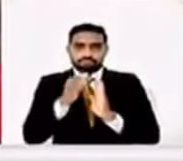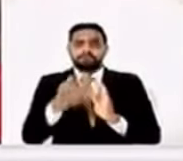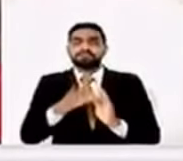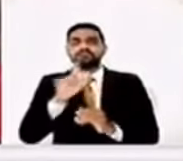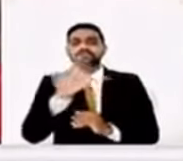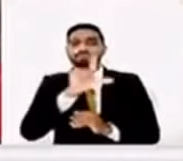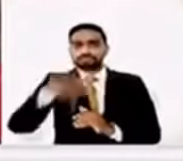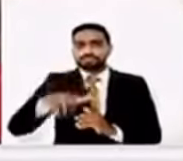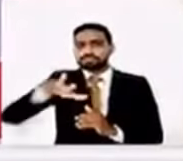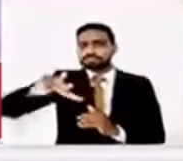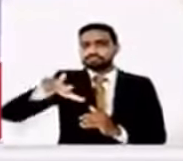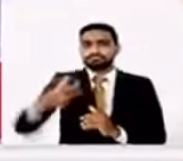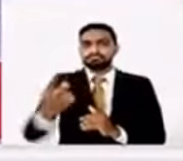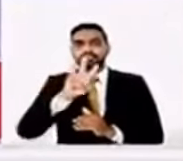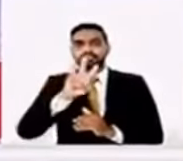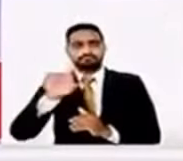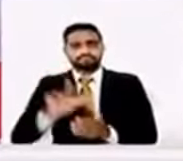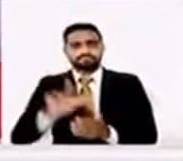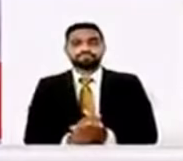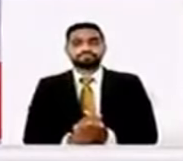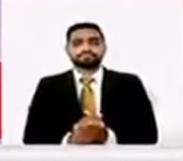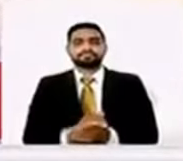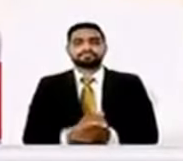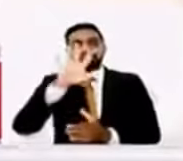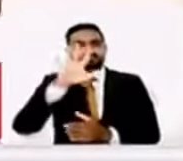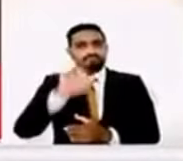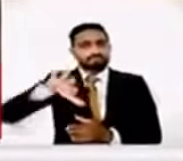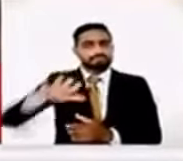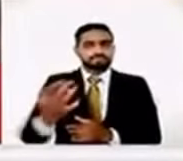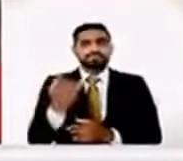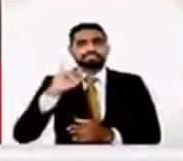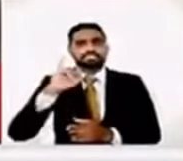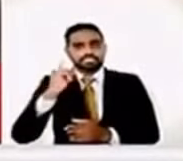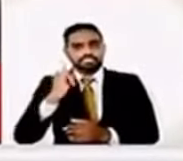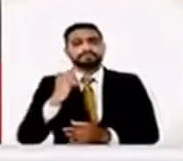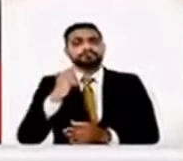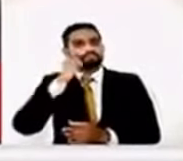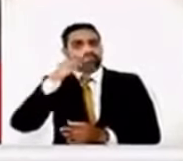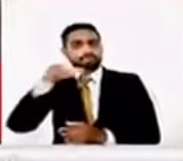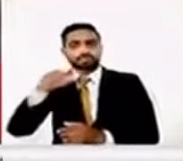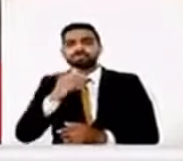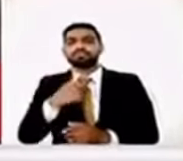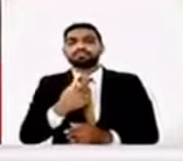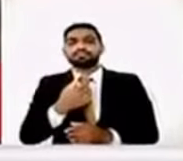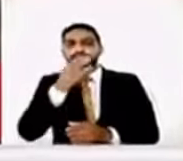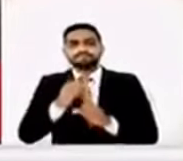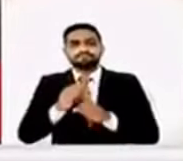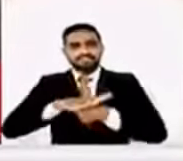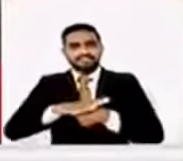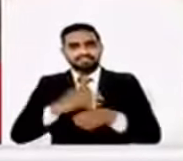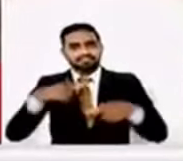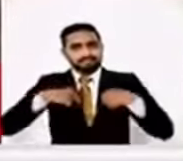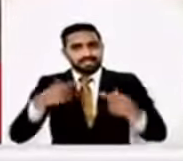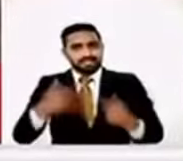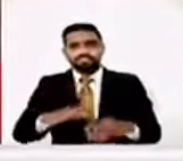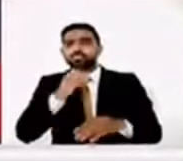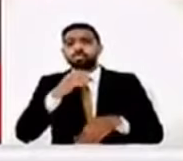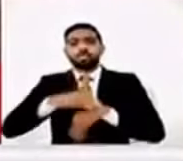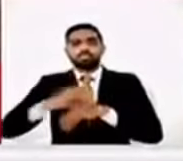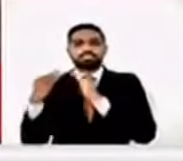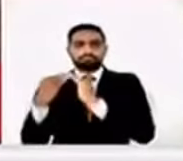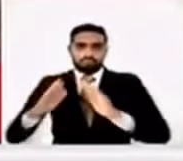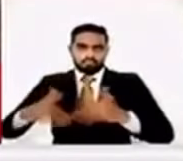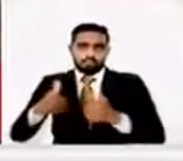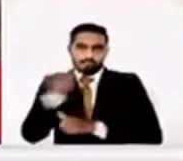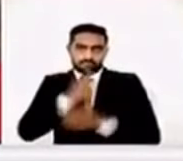17,831. 5,560 COVID-19 patients continue to receive treatment at hospitals across the island.